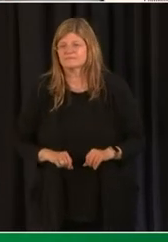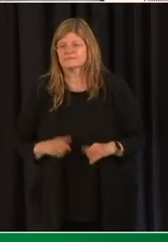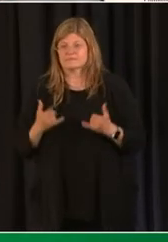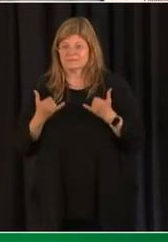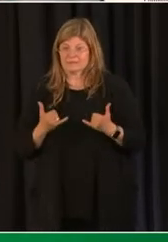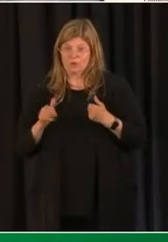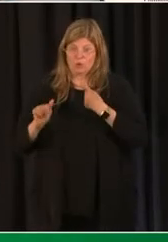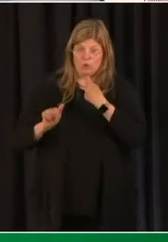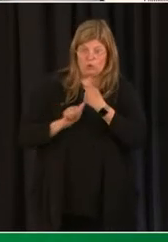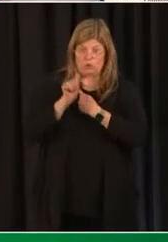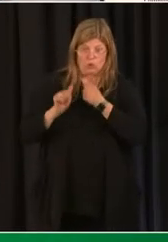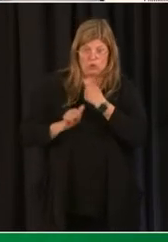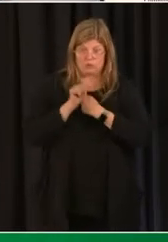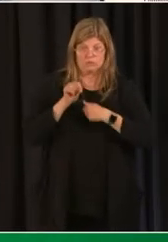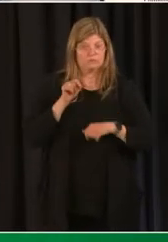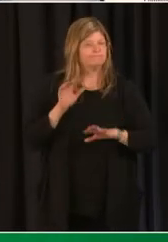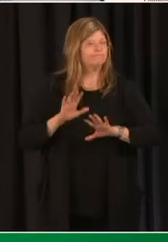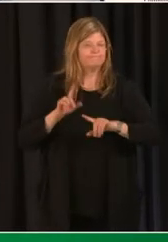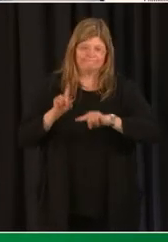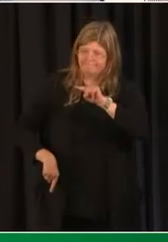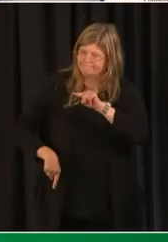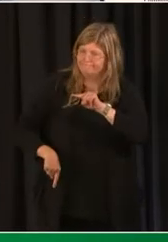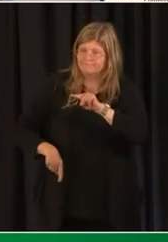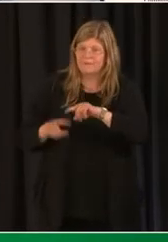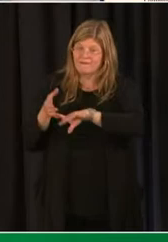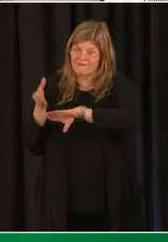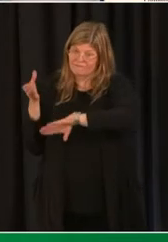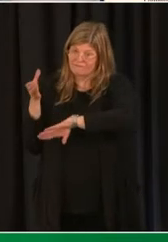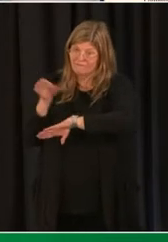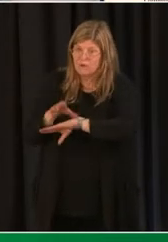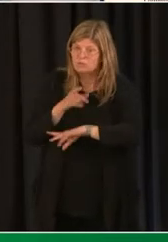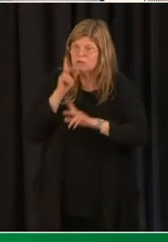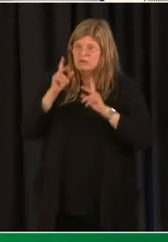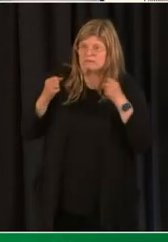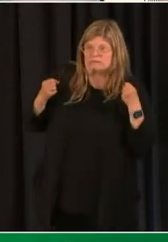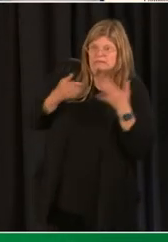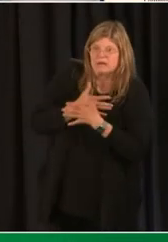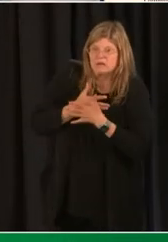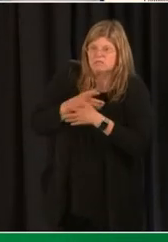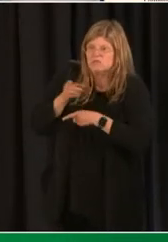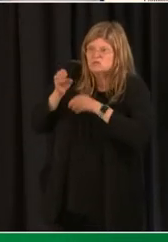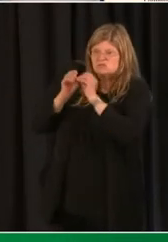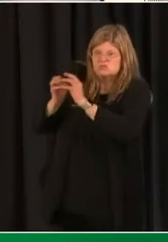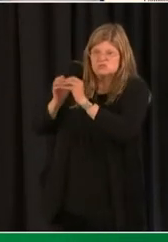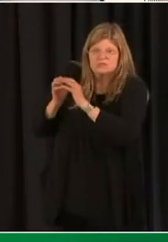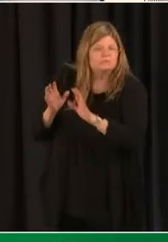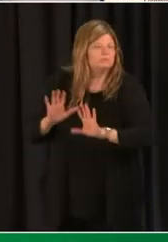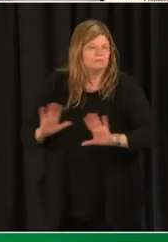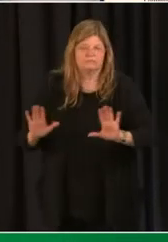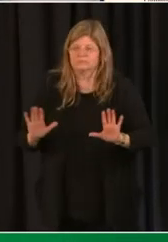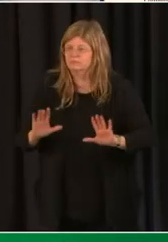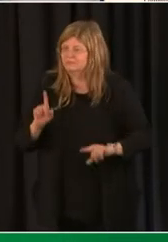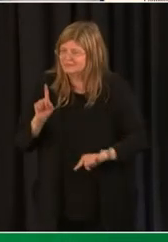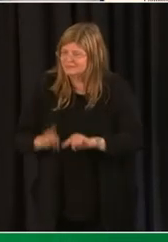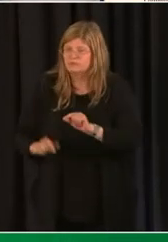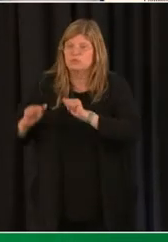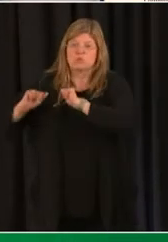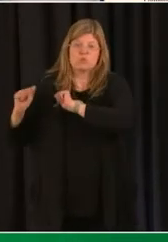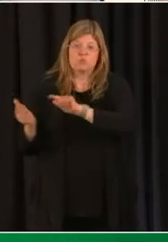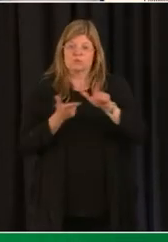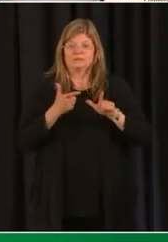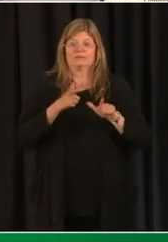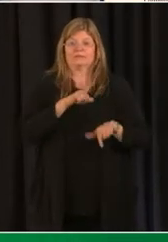Act. My colleagues and I also supported provisions in this initial legislation that prohibited